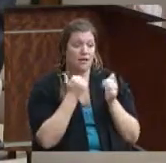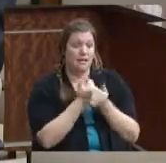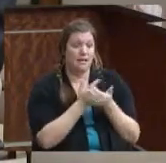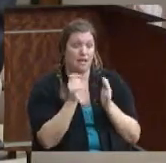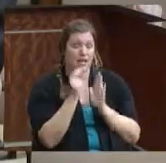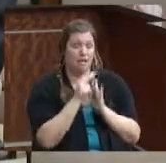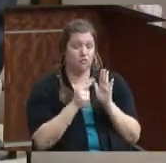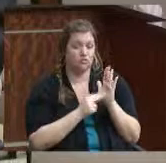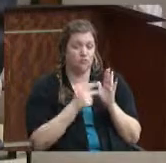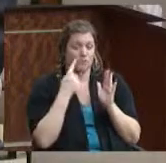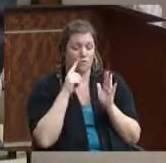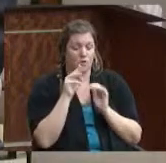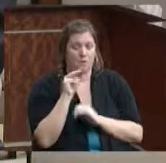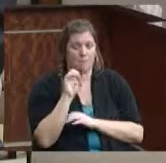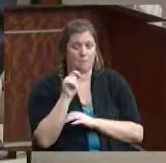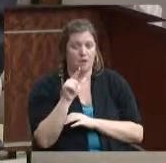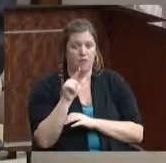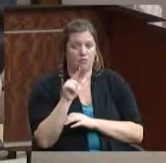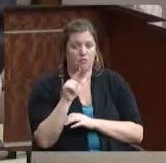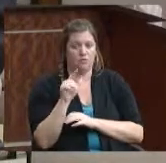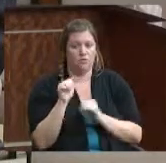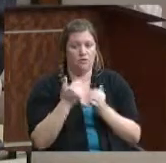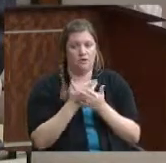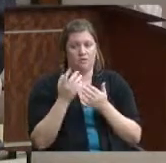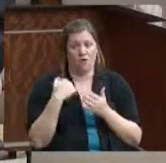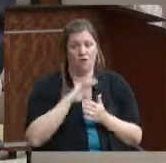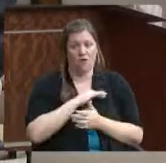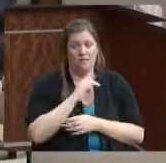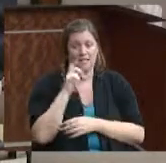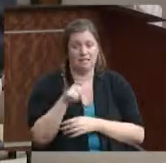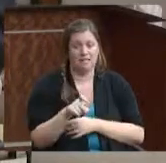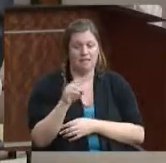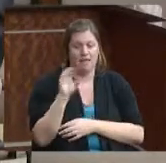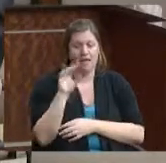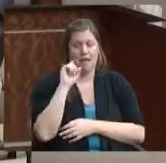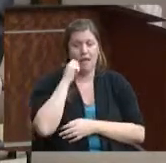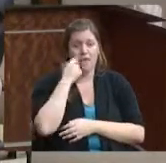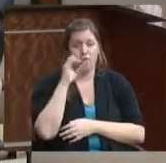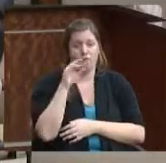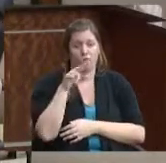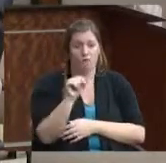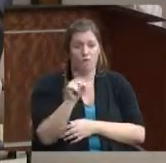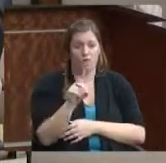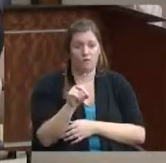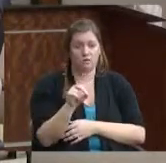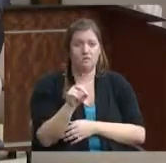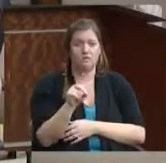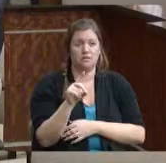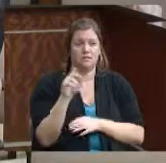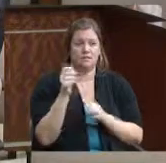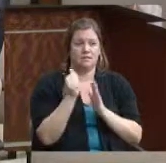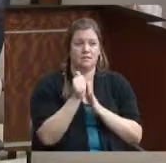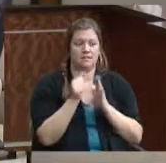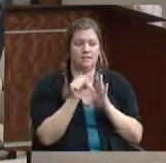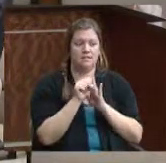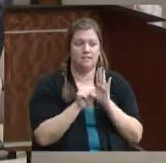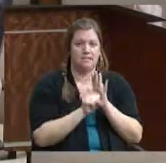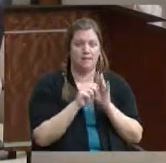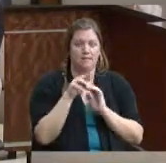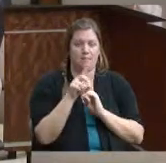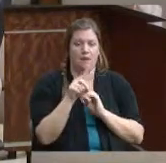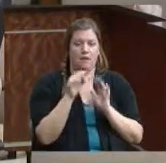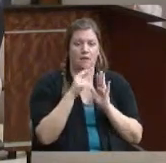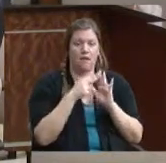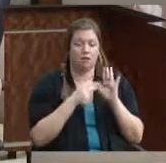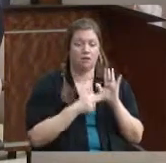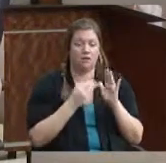contracts for a model that equaled or exceeded our needs. Apple Ford, we found, had been awarded the State of Maryland contract, and